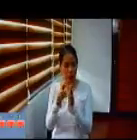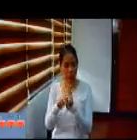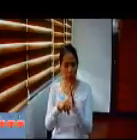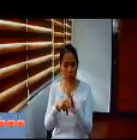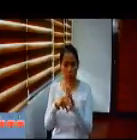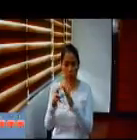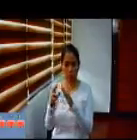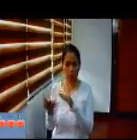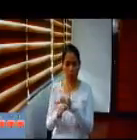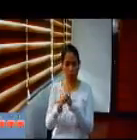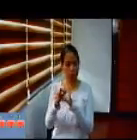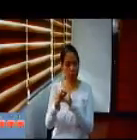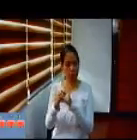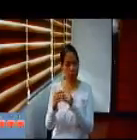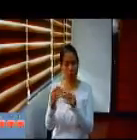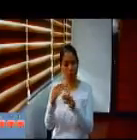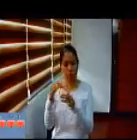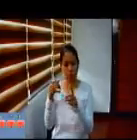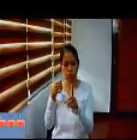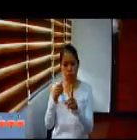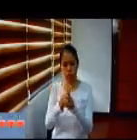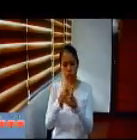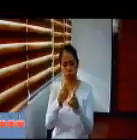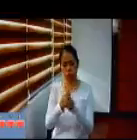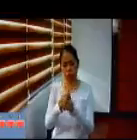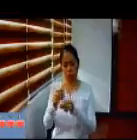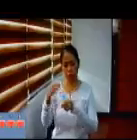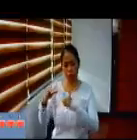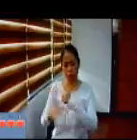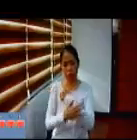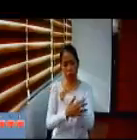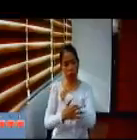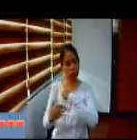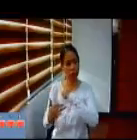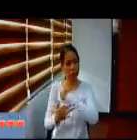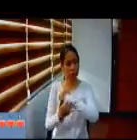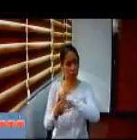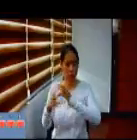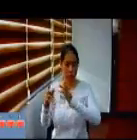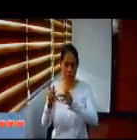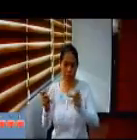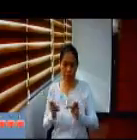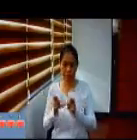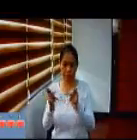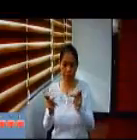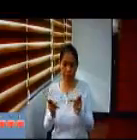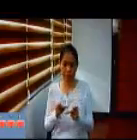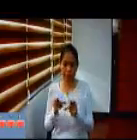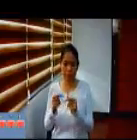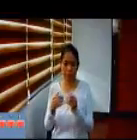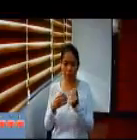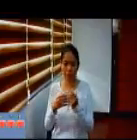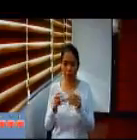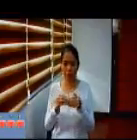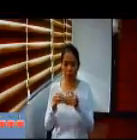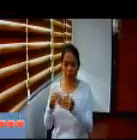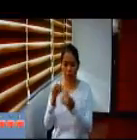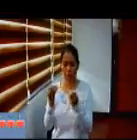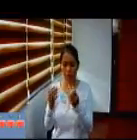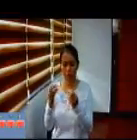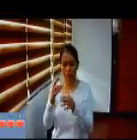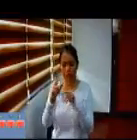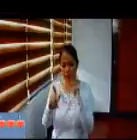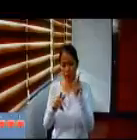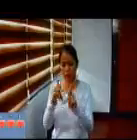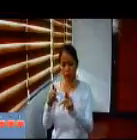on our marine resources, even the coastal areas, even on aquaculture, will drive many people to flaunt